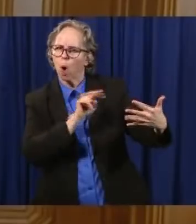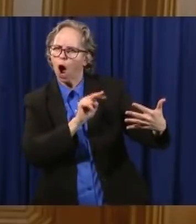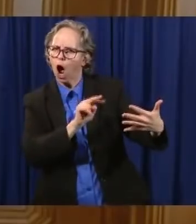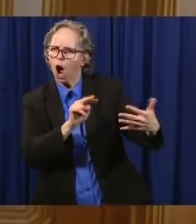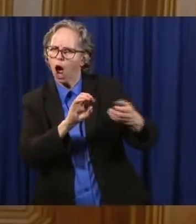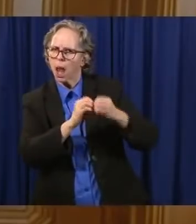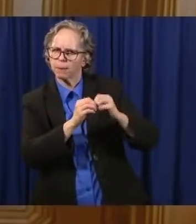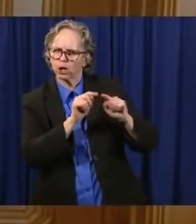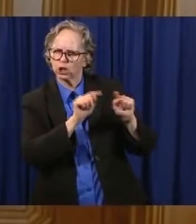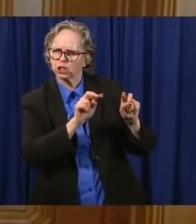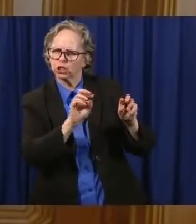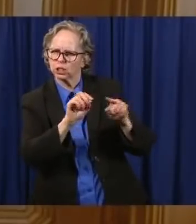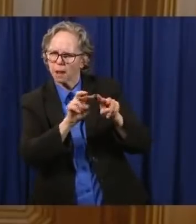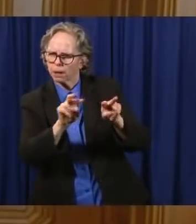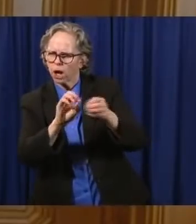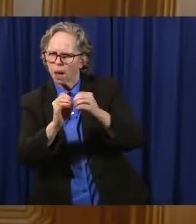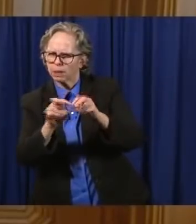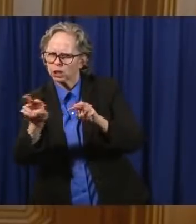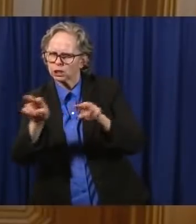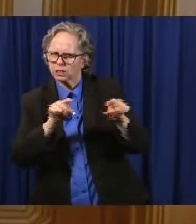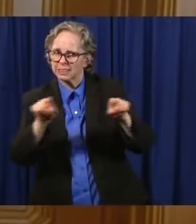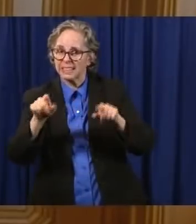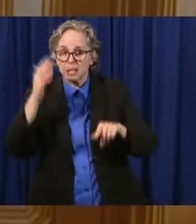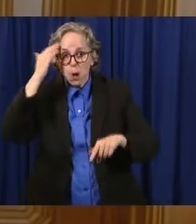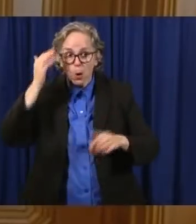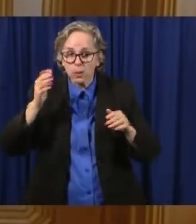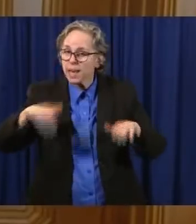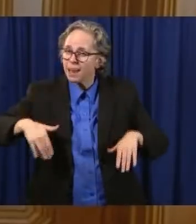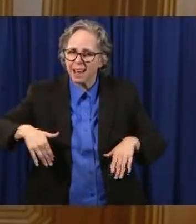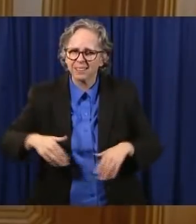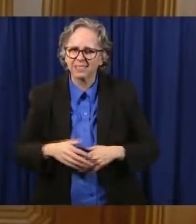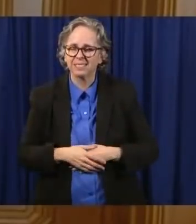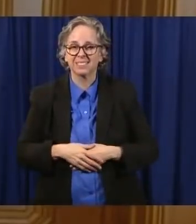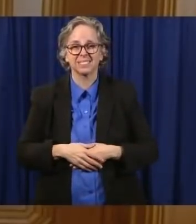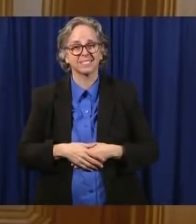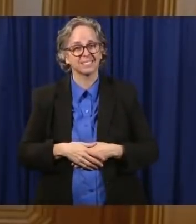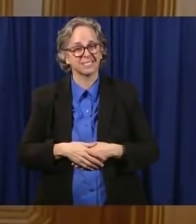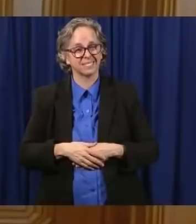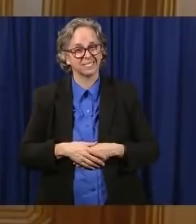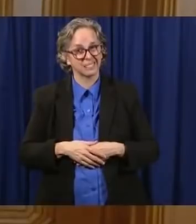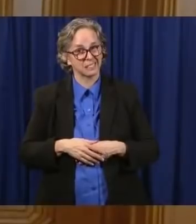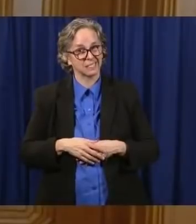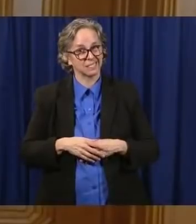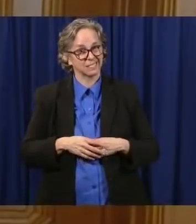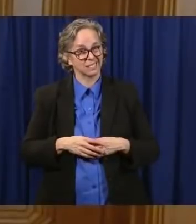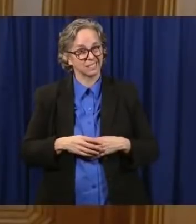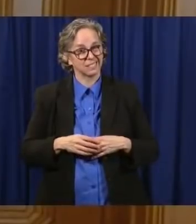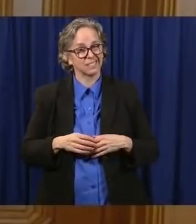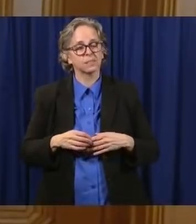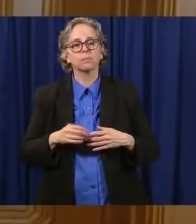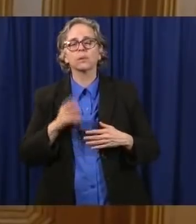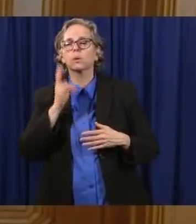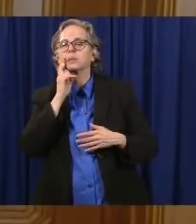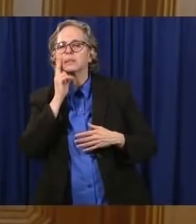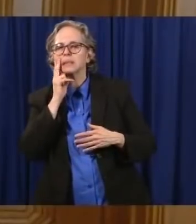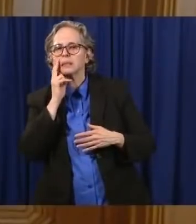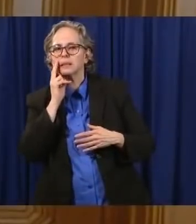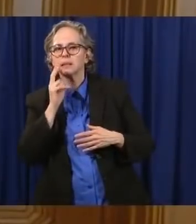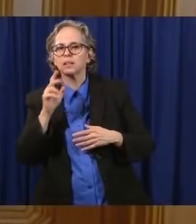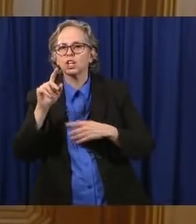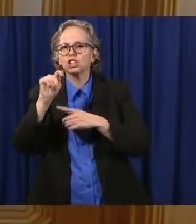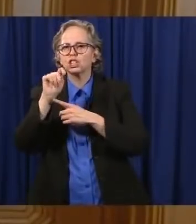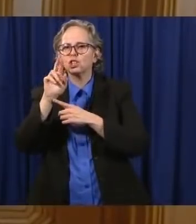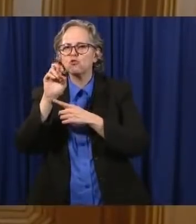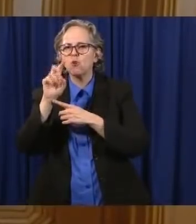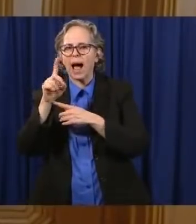is coming. We try to look at it, what's the trend line. So you look at 5-day average, and then you look at